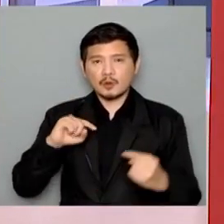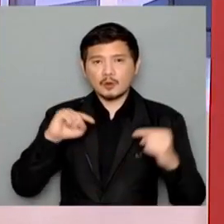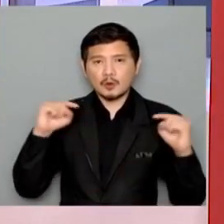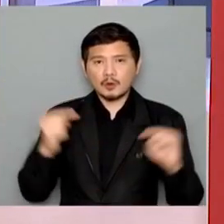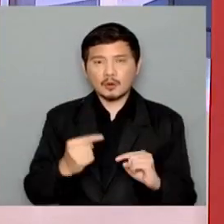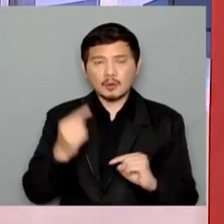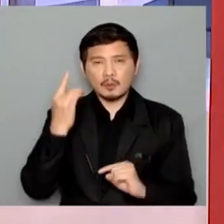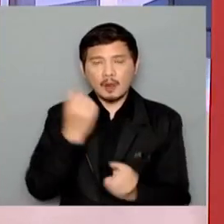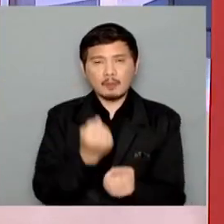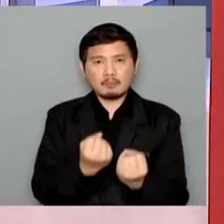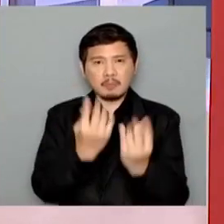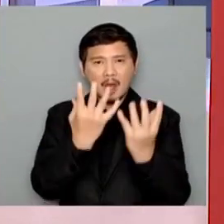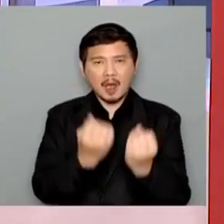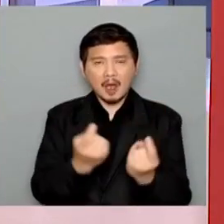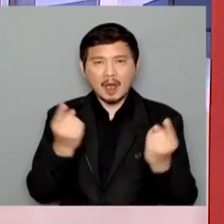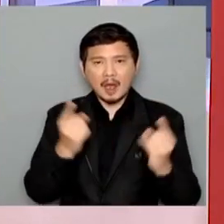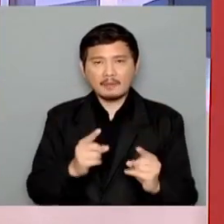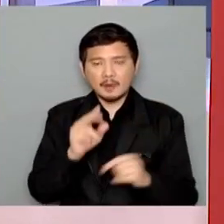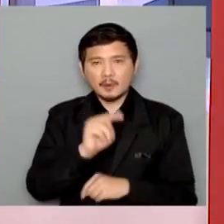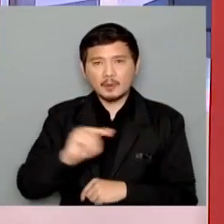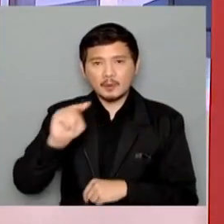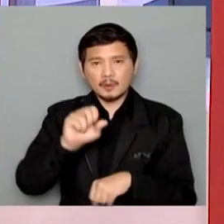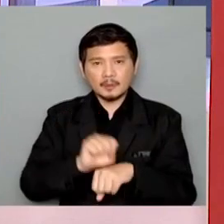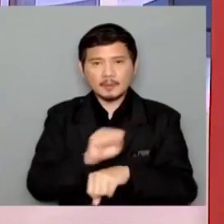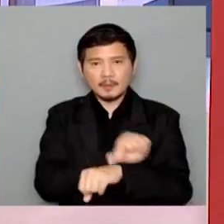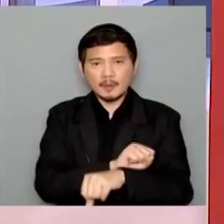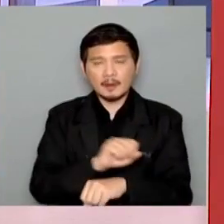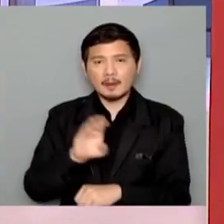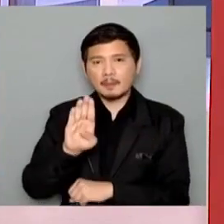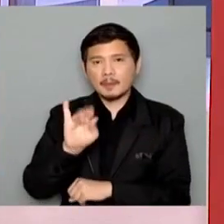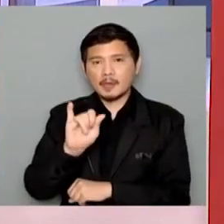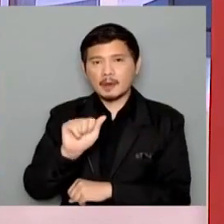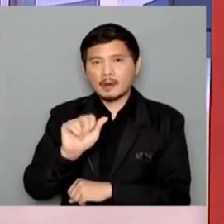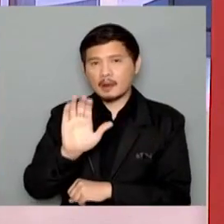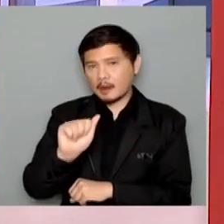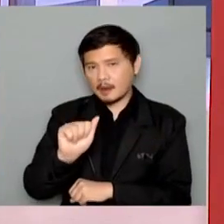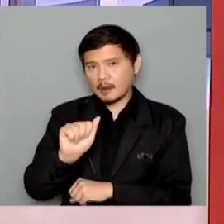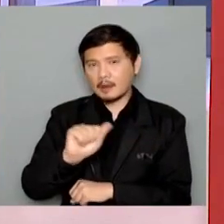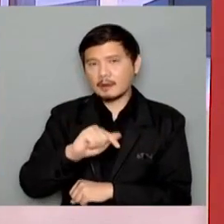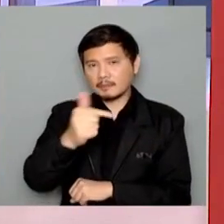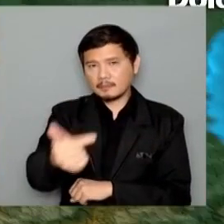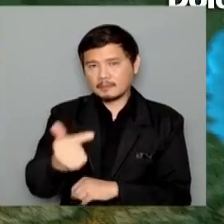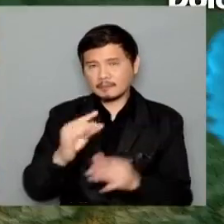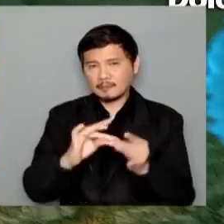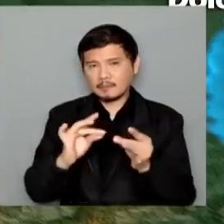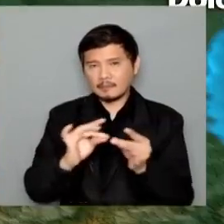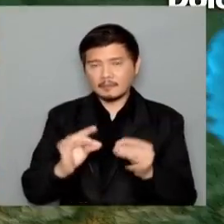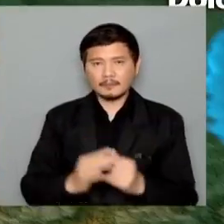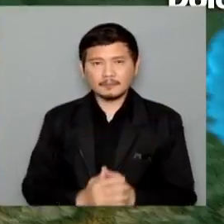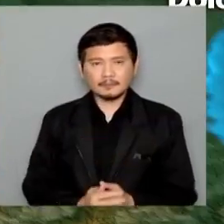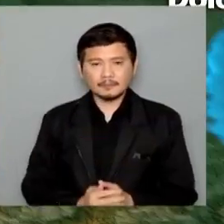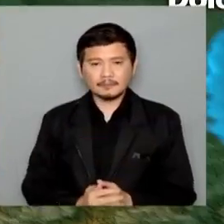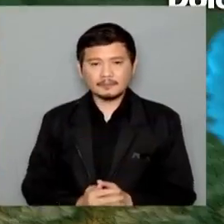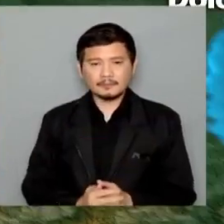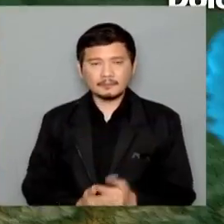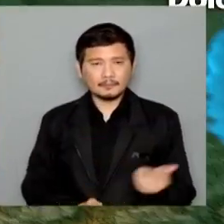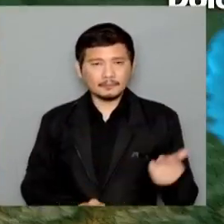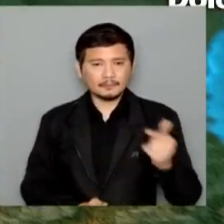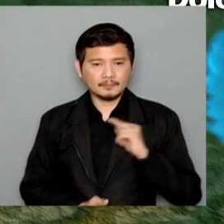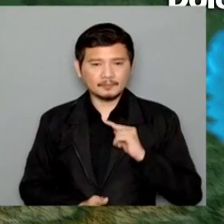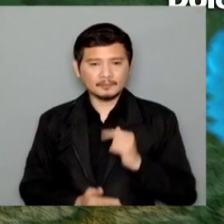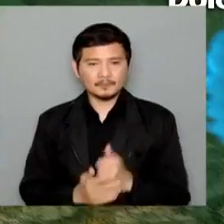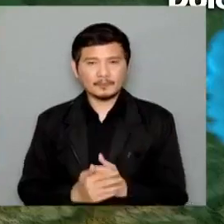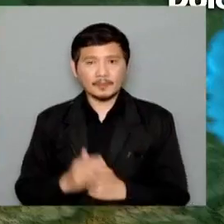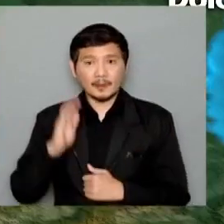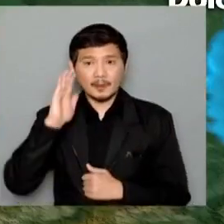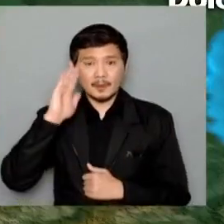northern Samar. Our very own Bianca Davao joins us with details. Bianca, what more can you tell us? Hi, Carmina. 7 soldiers